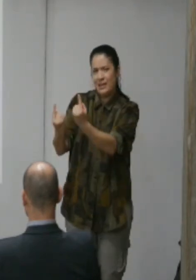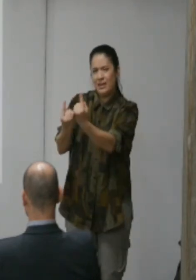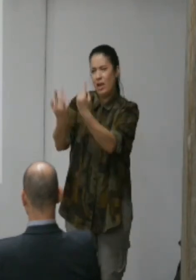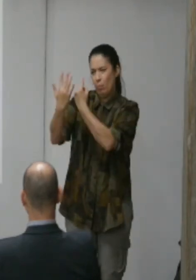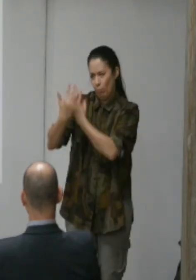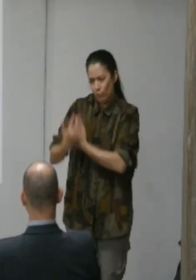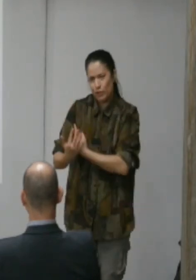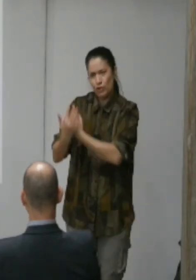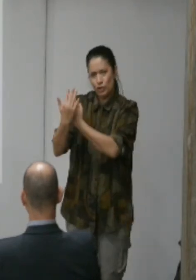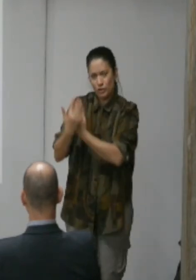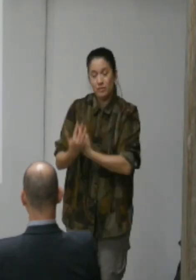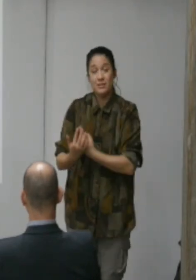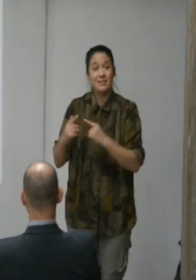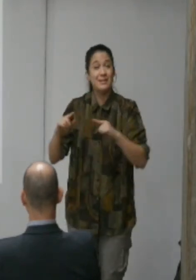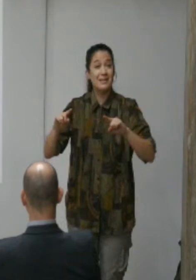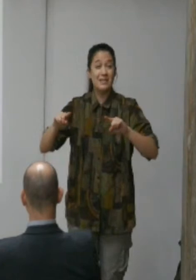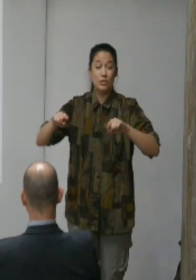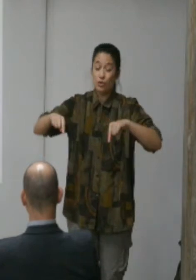suppose,